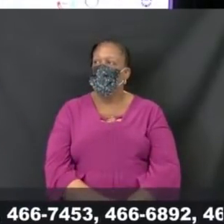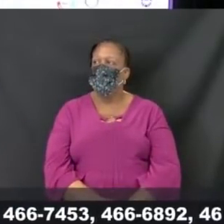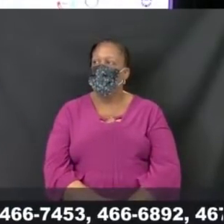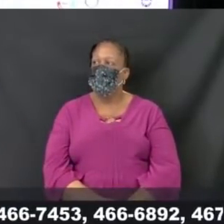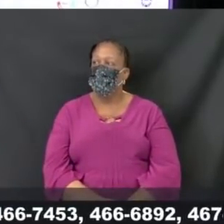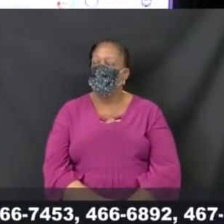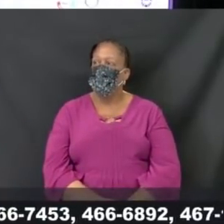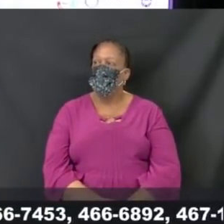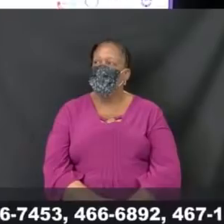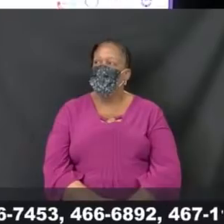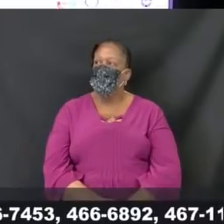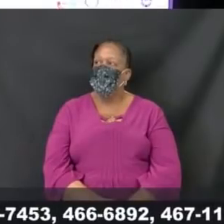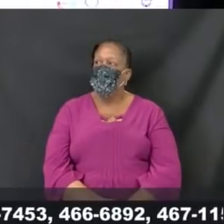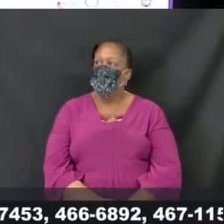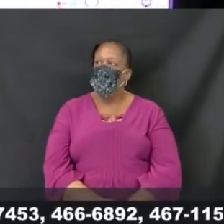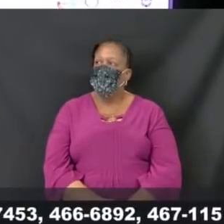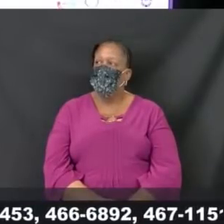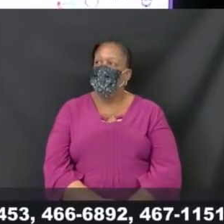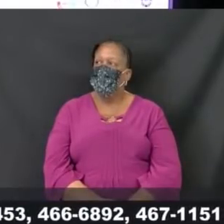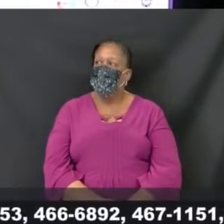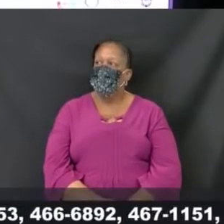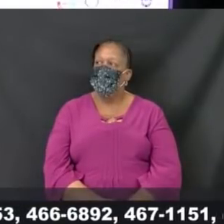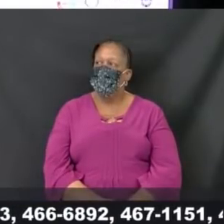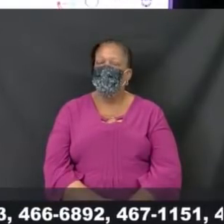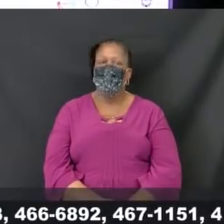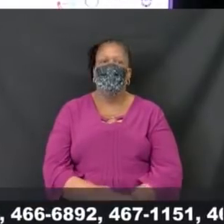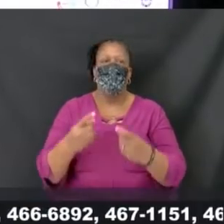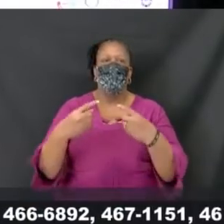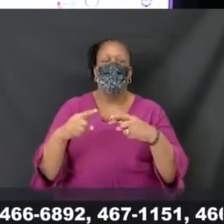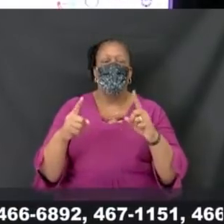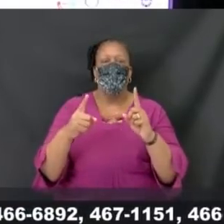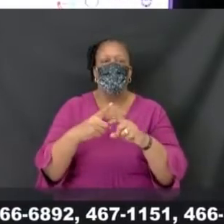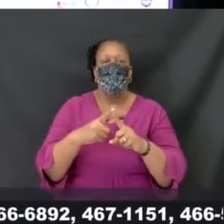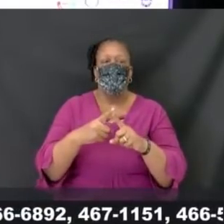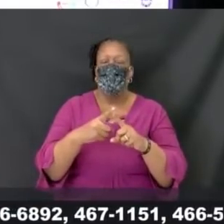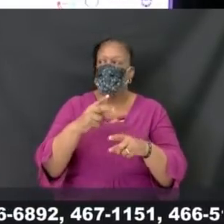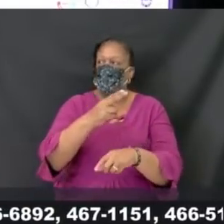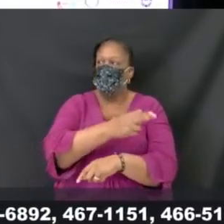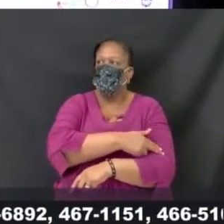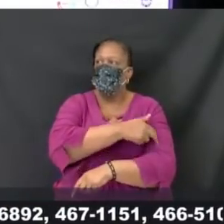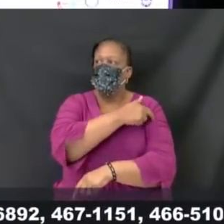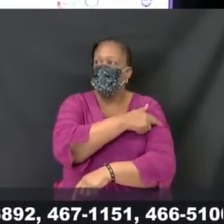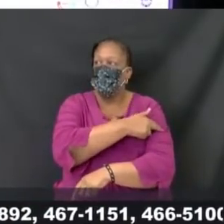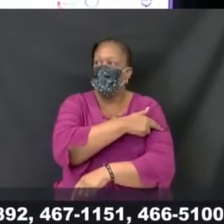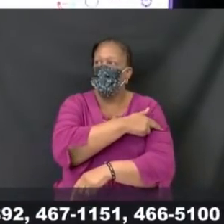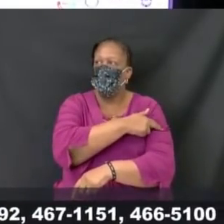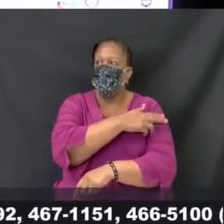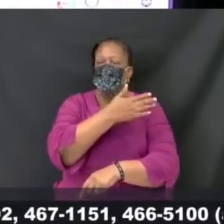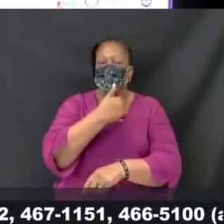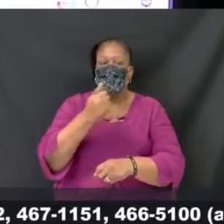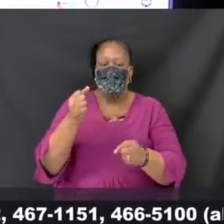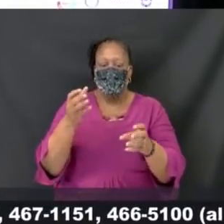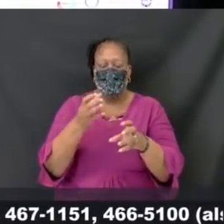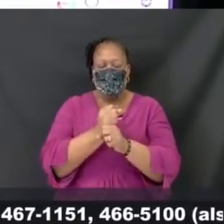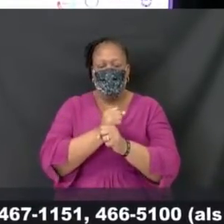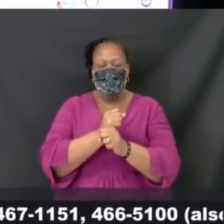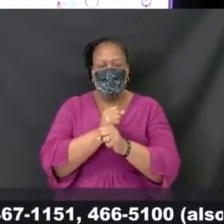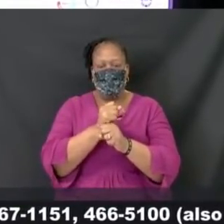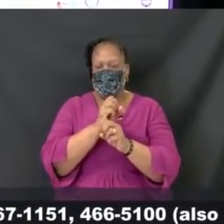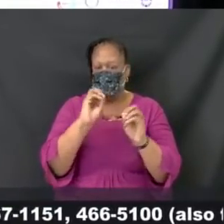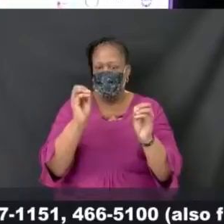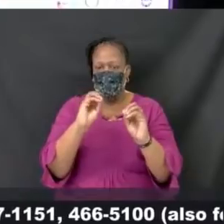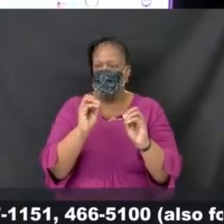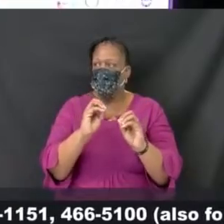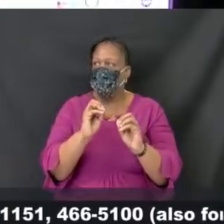at the hospital, and they came back negative. They isolated anyway, but if there is no